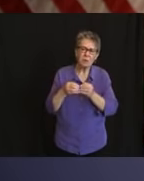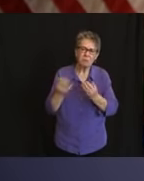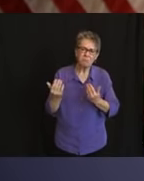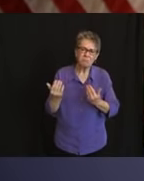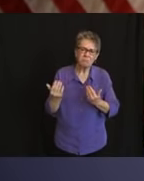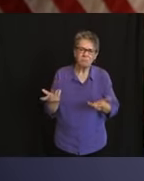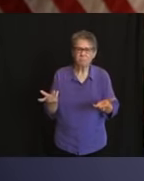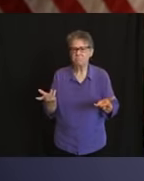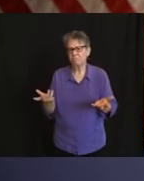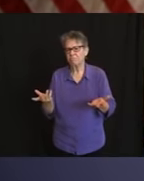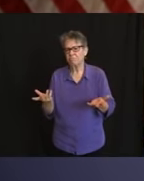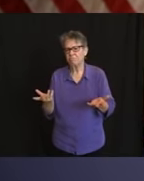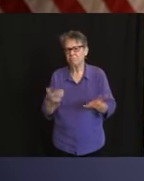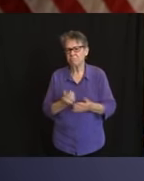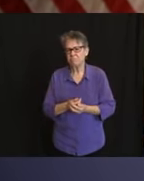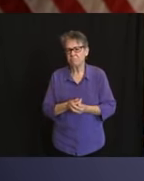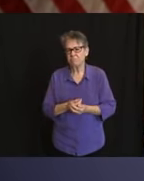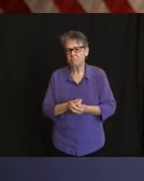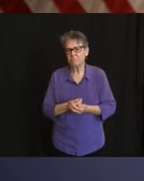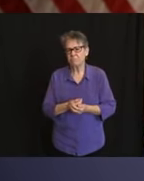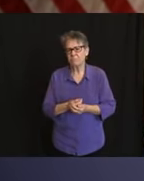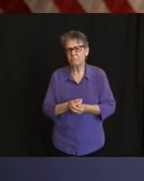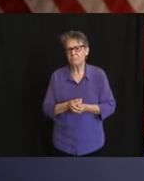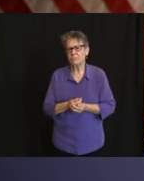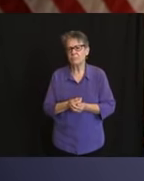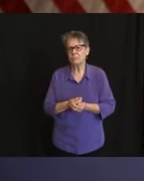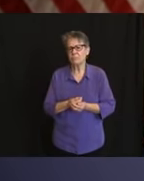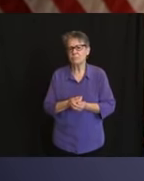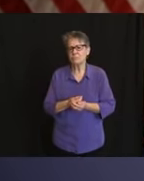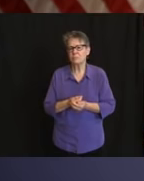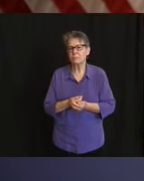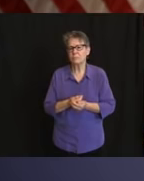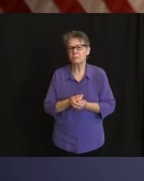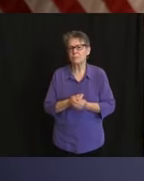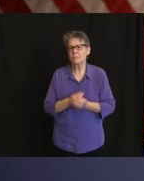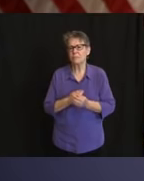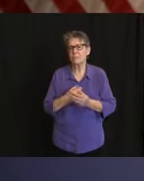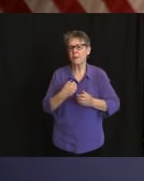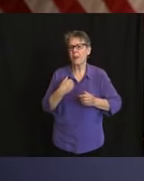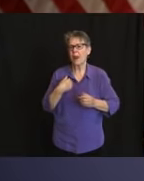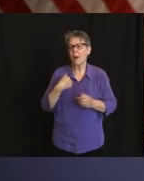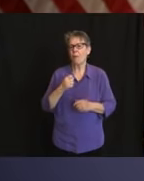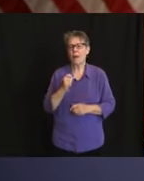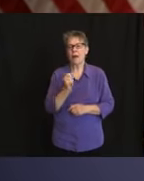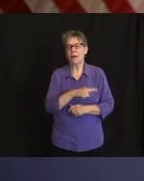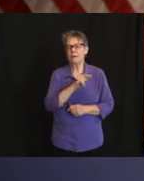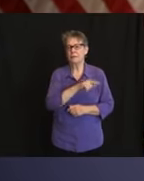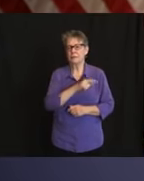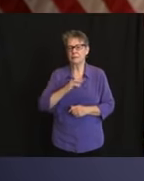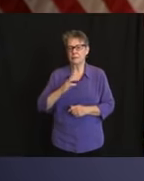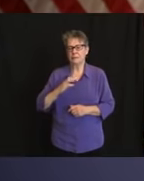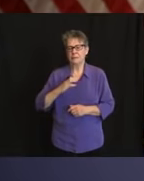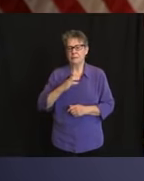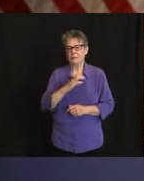question, Judy. I have no words. The two FEMA sites,